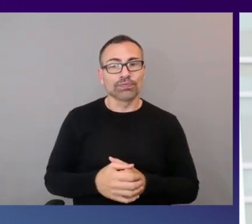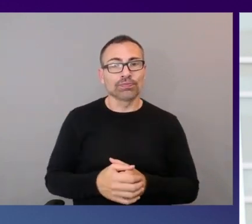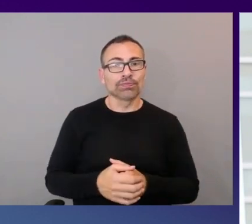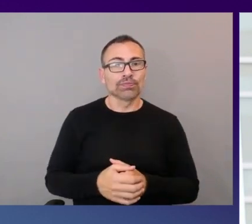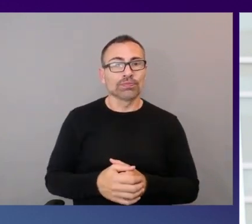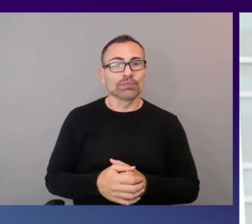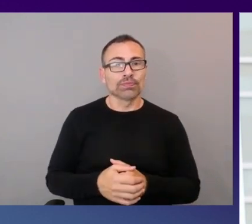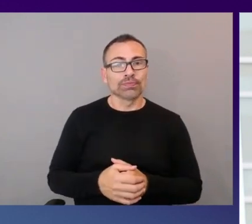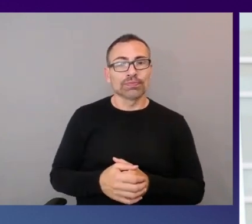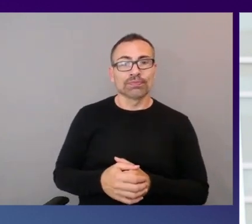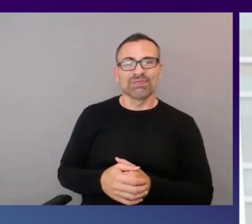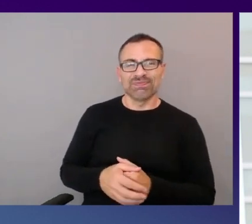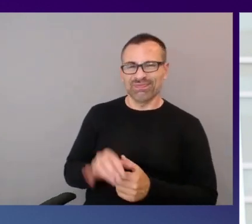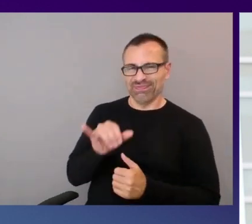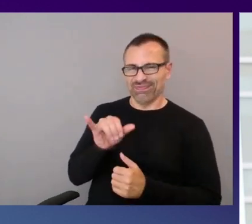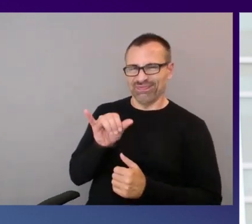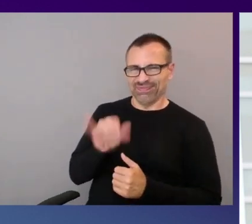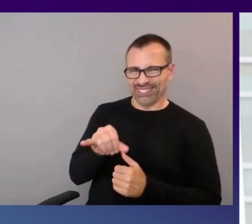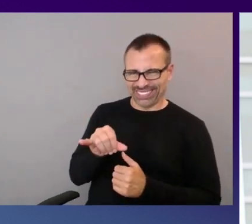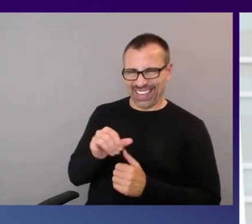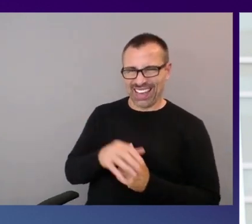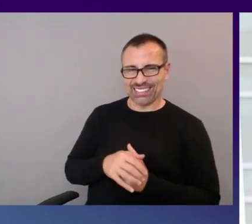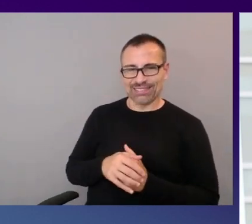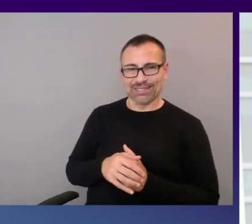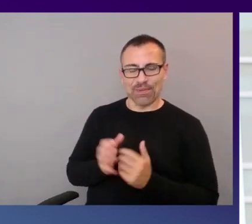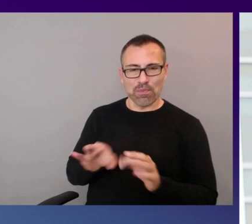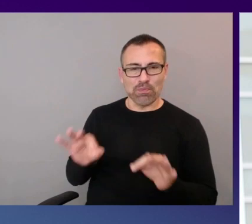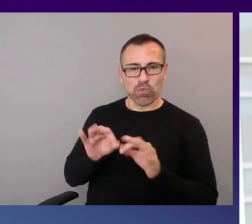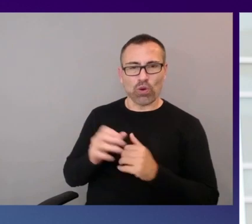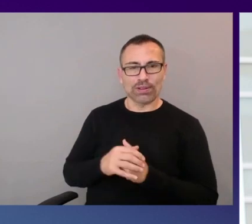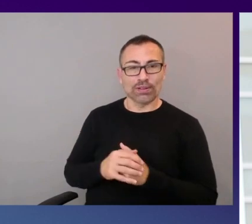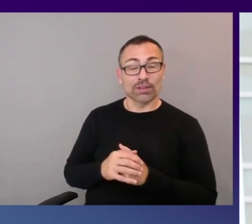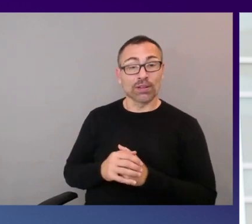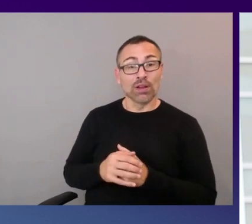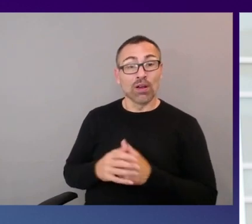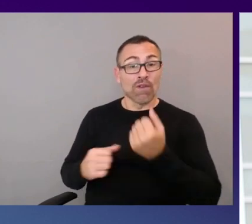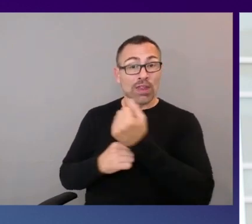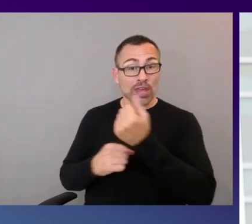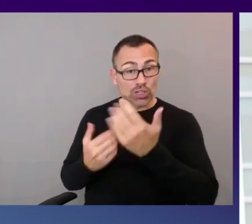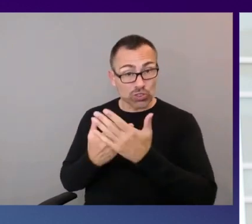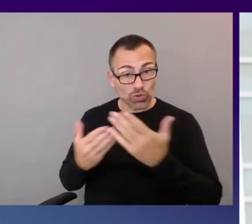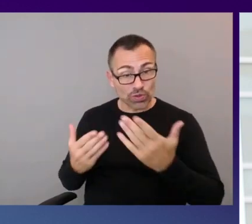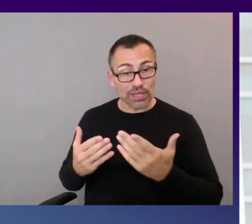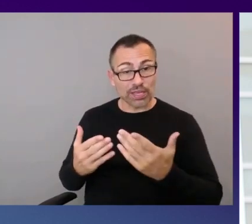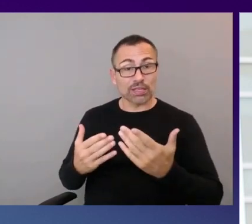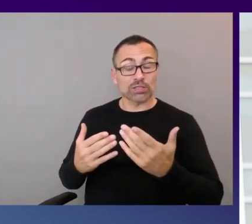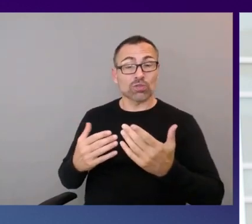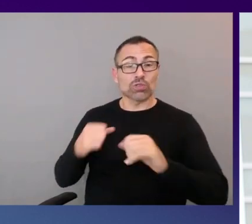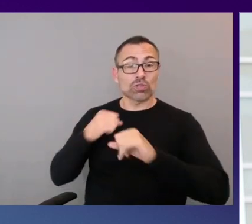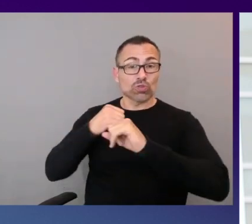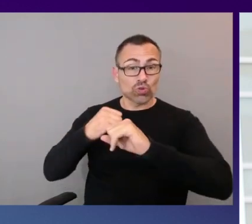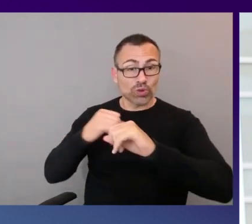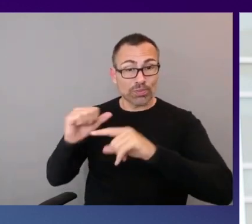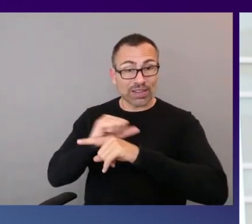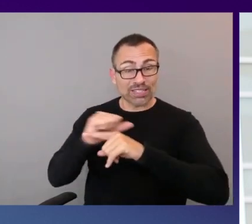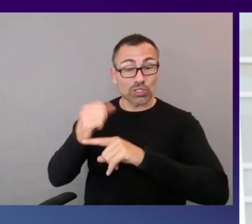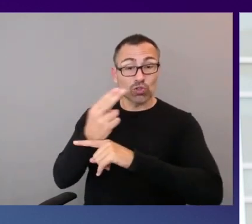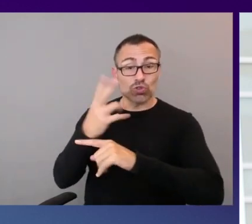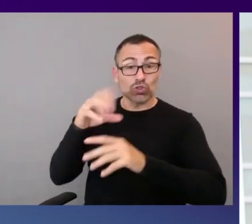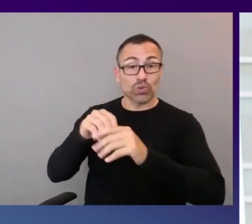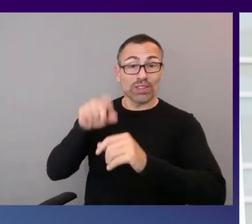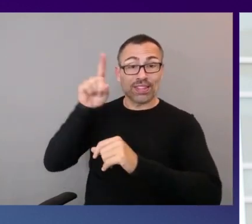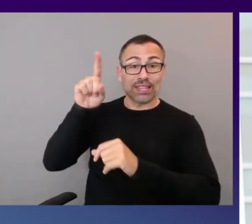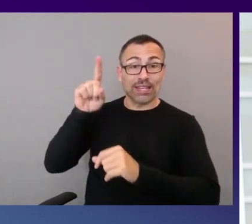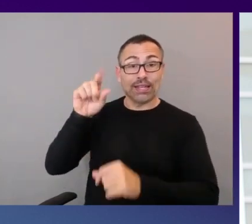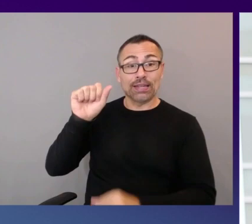foundational things or the foundational security practices that are being used in the cloud still apply, and